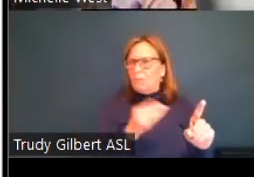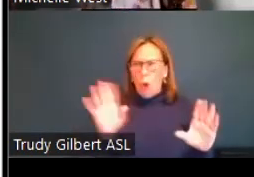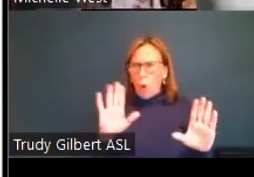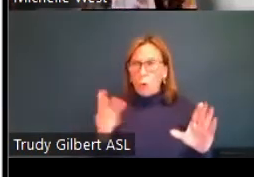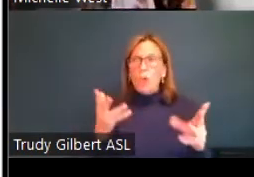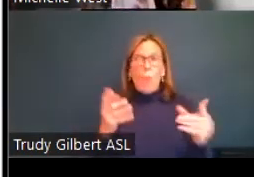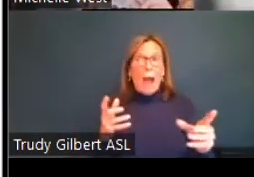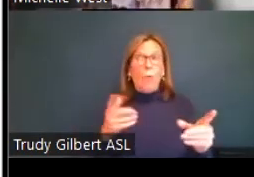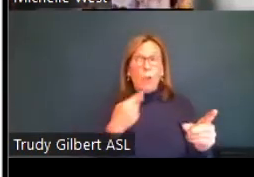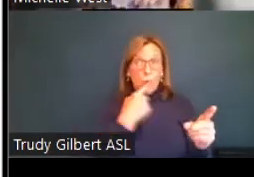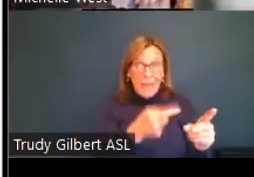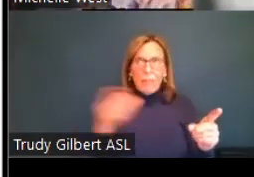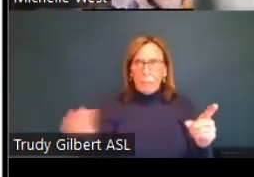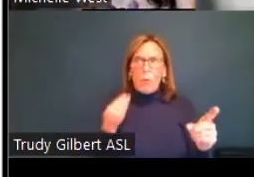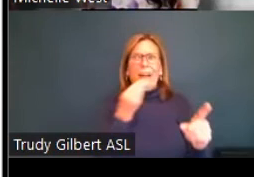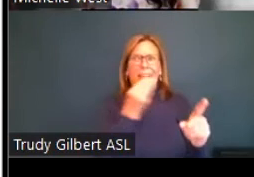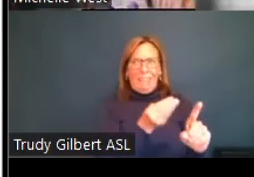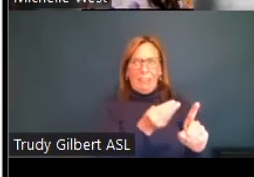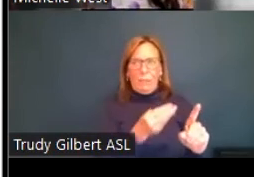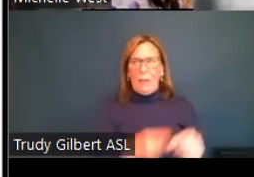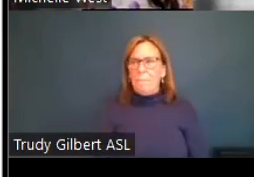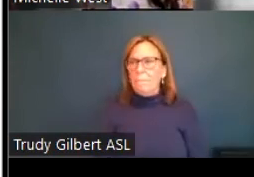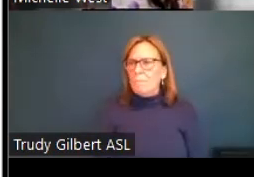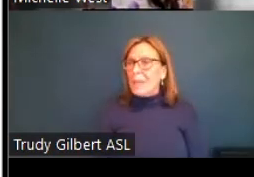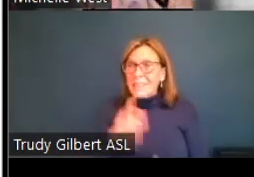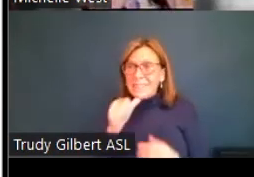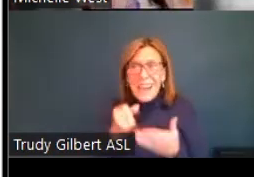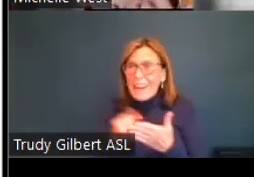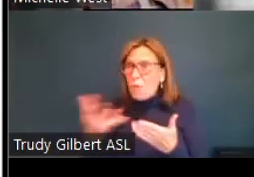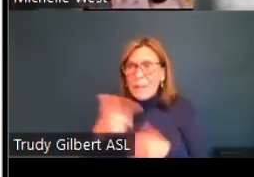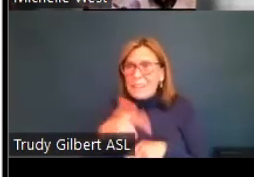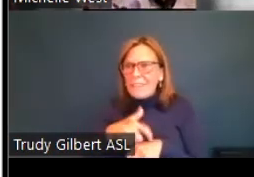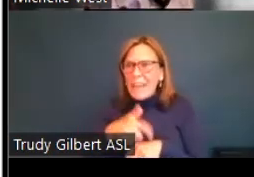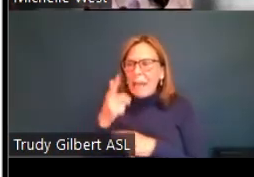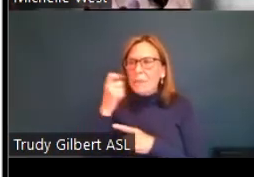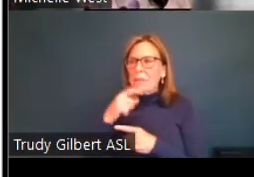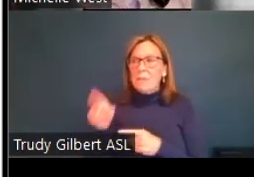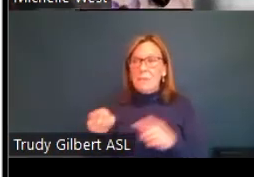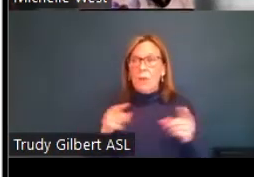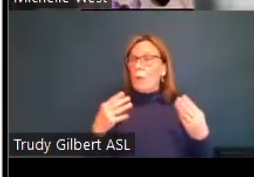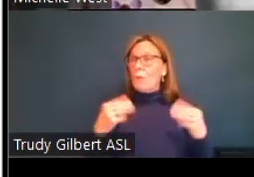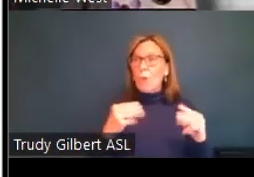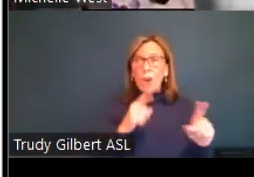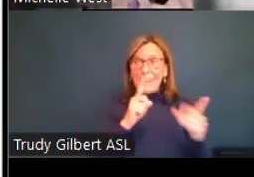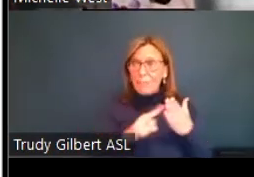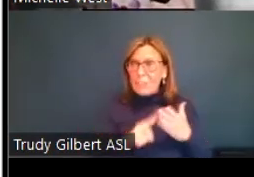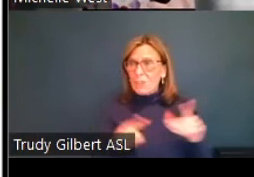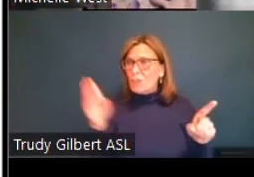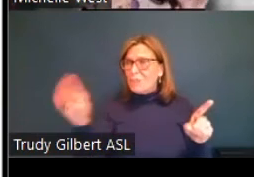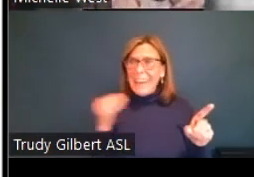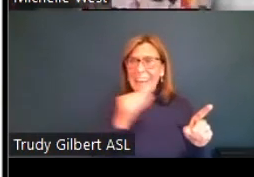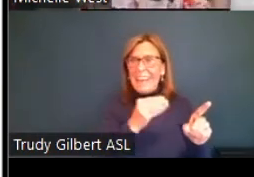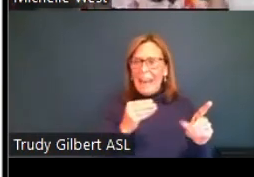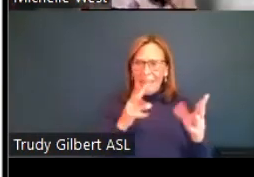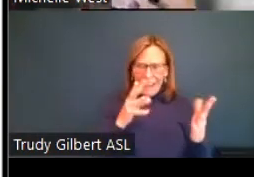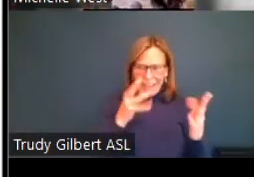And it's not a waste of time, because again, with that content marketing and repurposing, you take that press release, you repurpose it into a newsletter article,